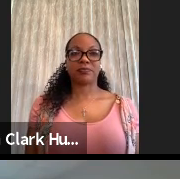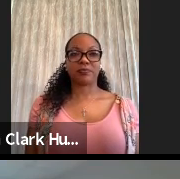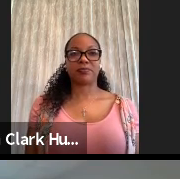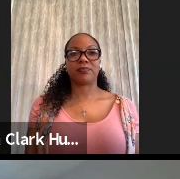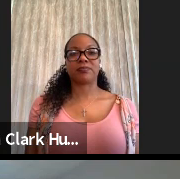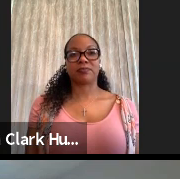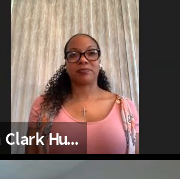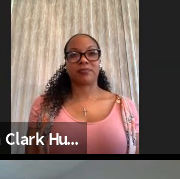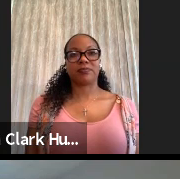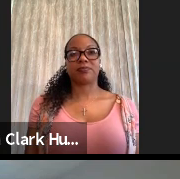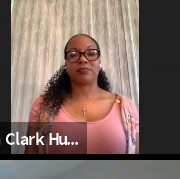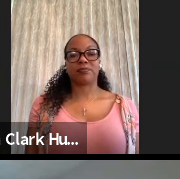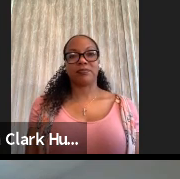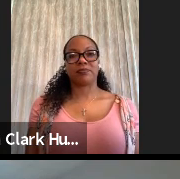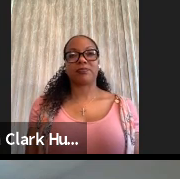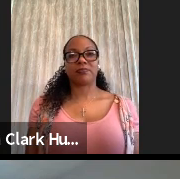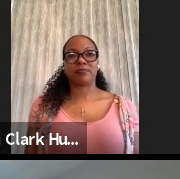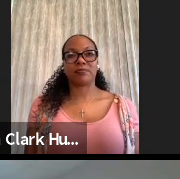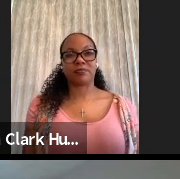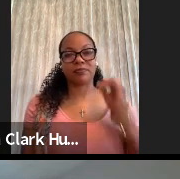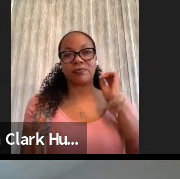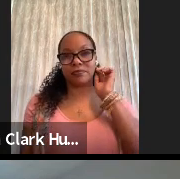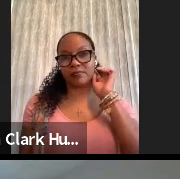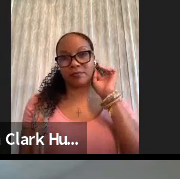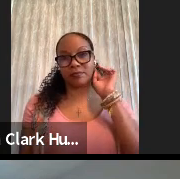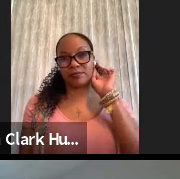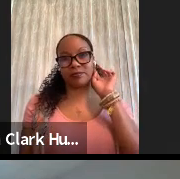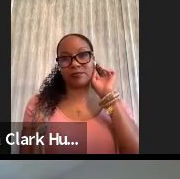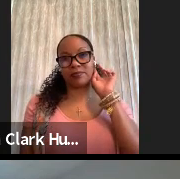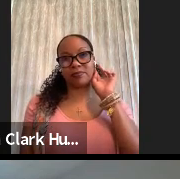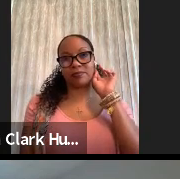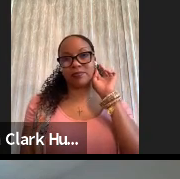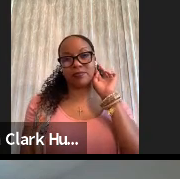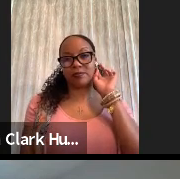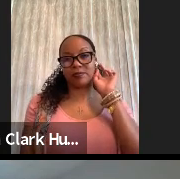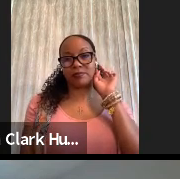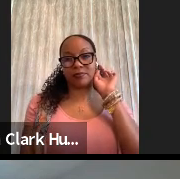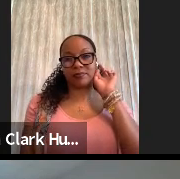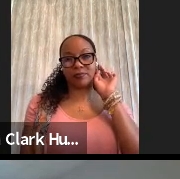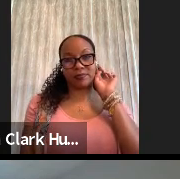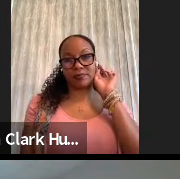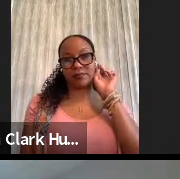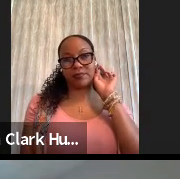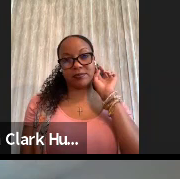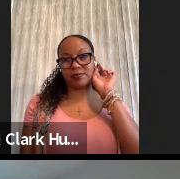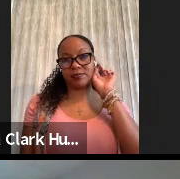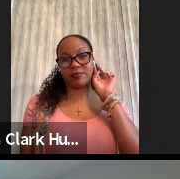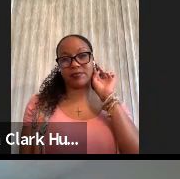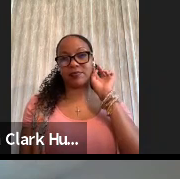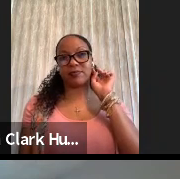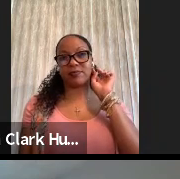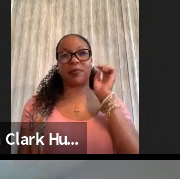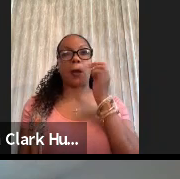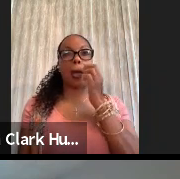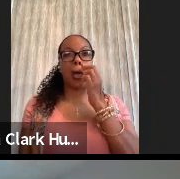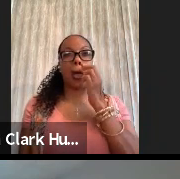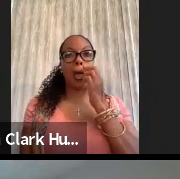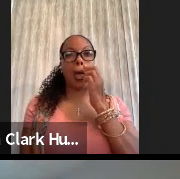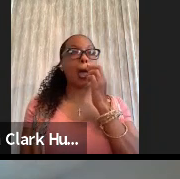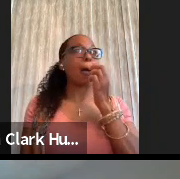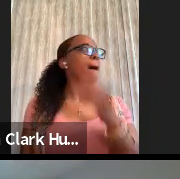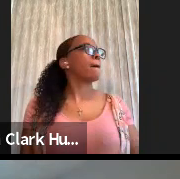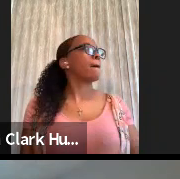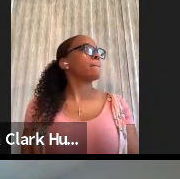to be done. Mental health resources are so important right now during this pandemic, but they've been important prior to this pandemic.